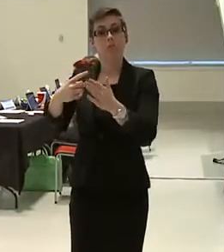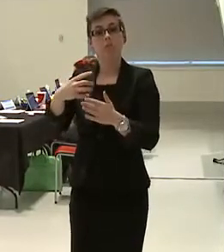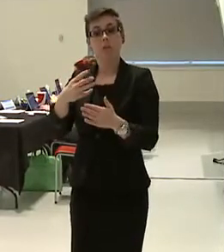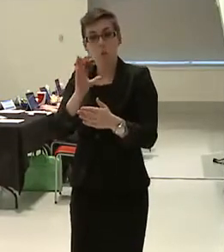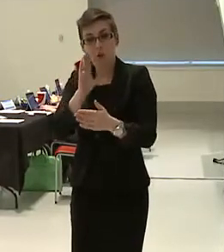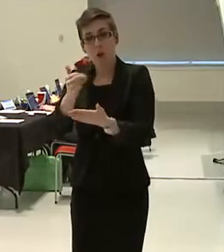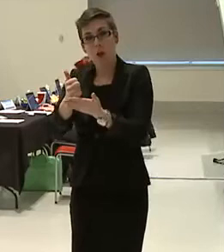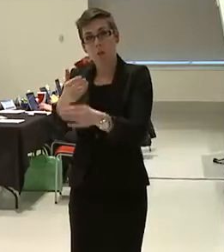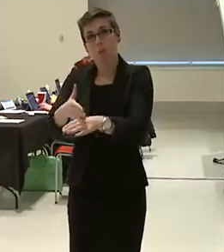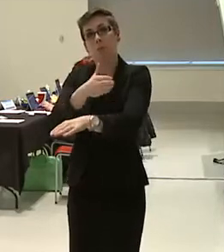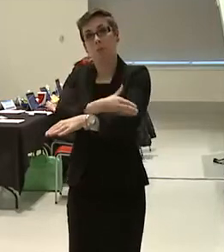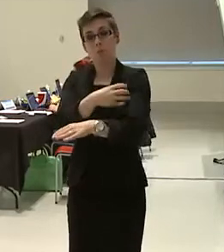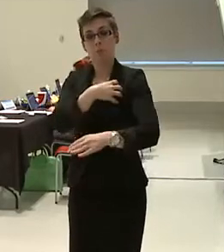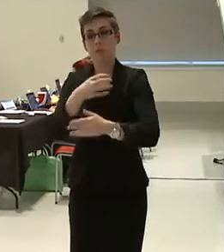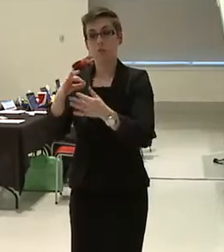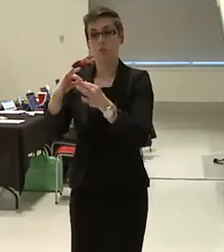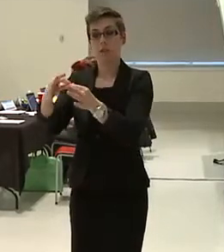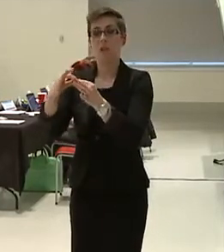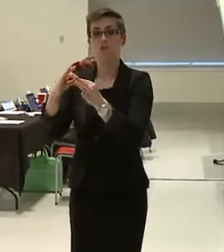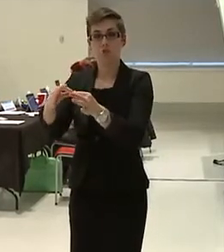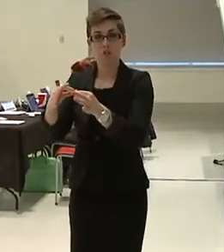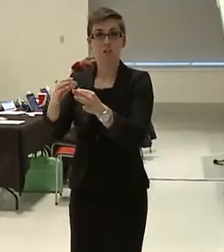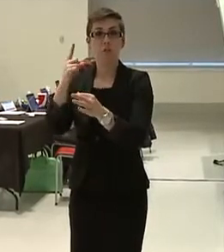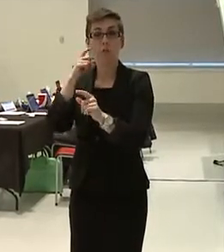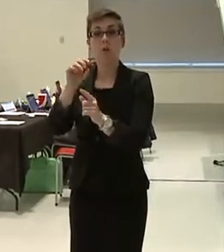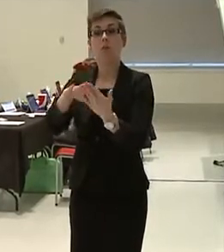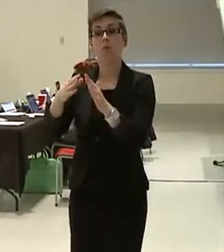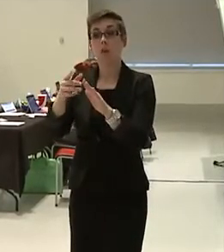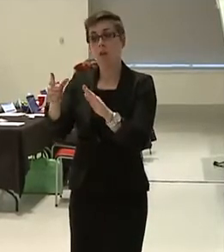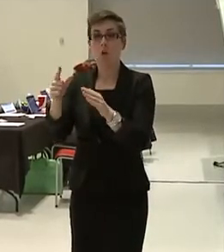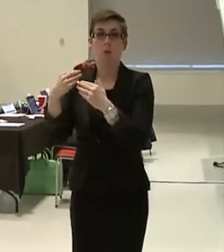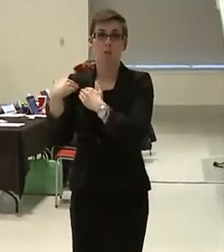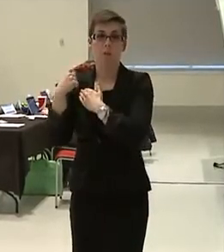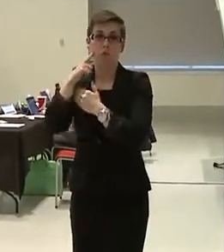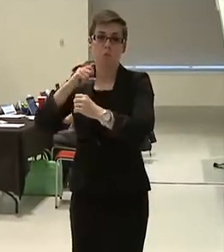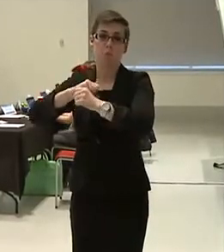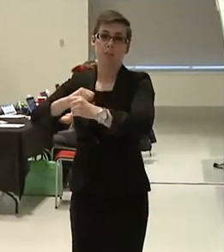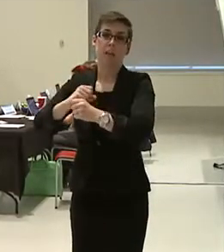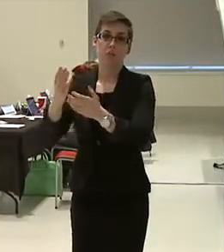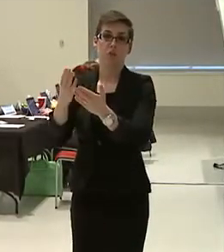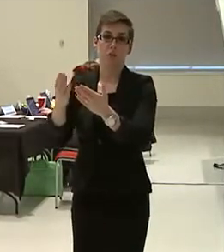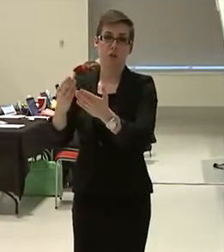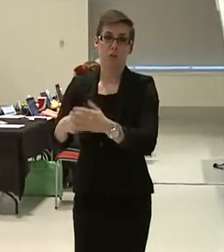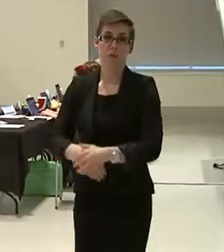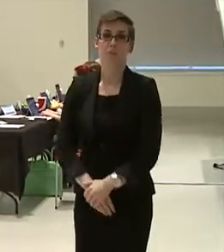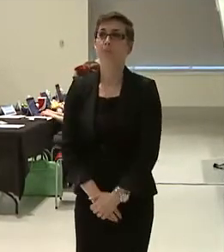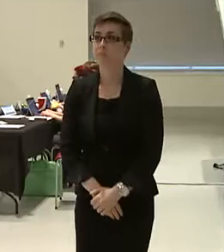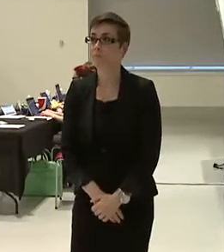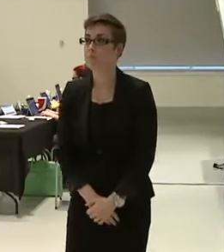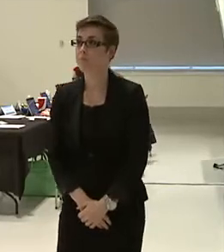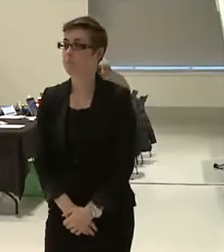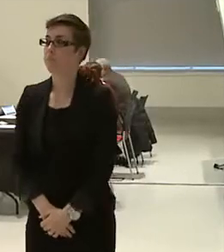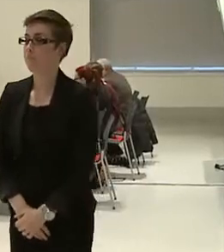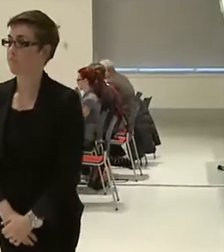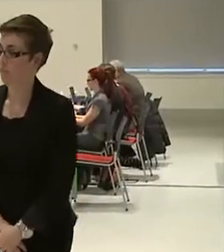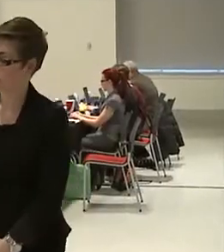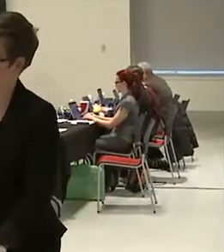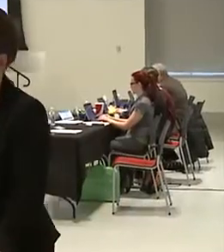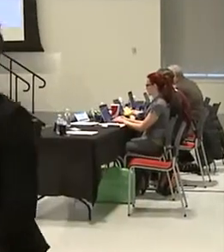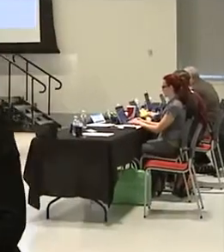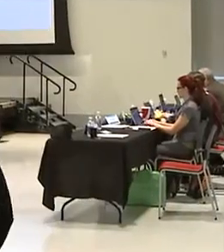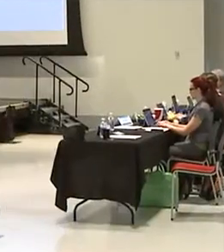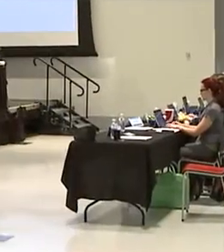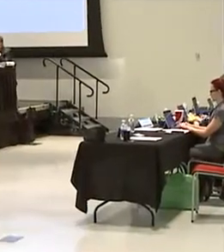with the youth they're responsible for protecting and serving. And fifth, the tools that we have to communicate with each other in 2015